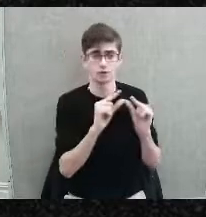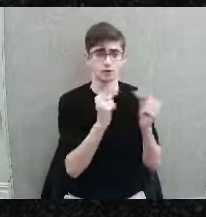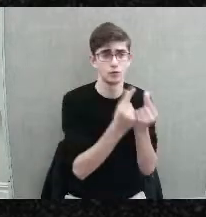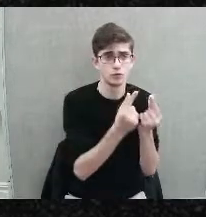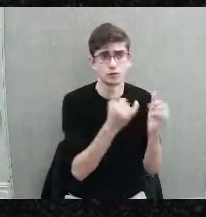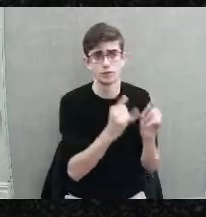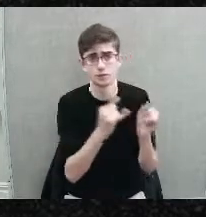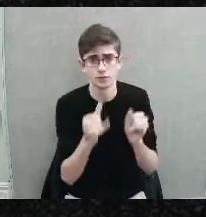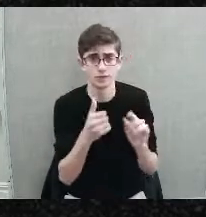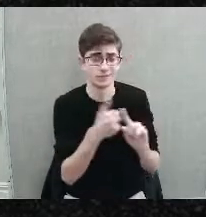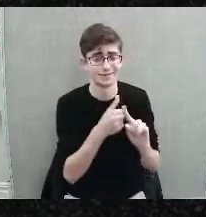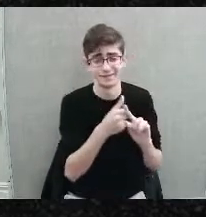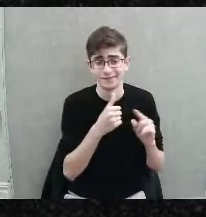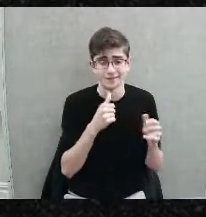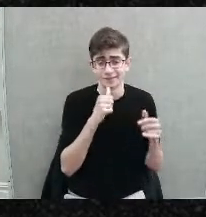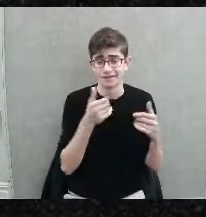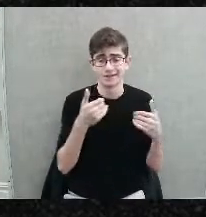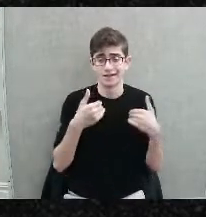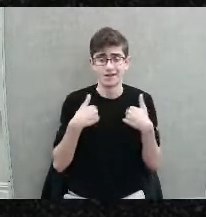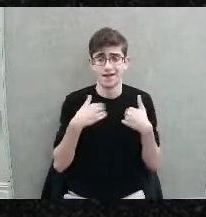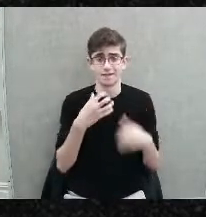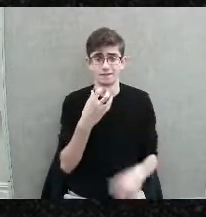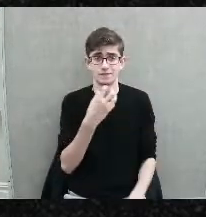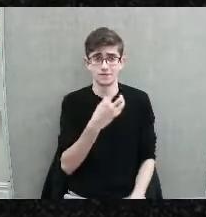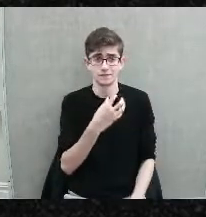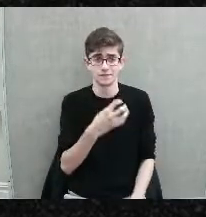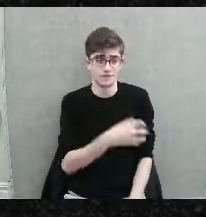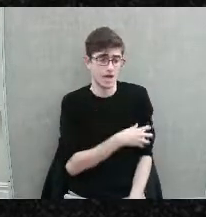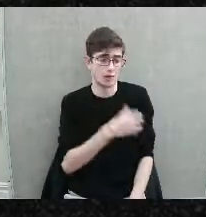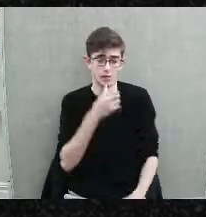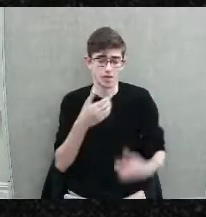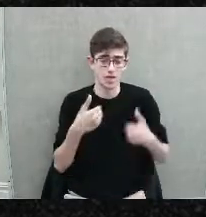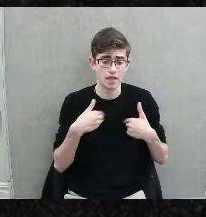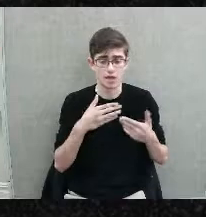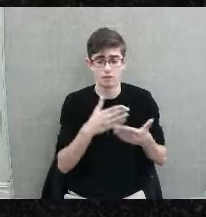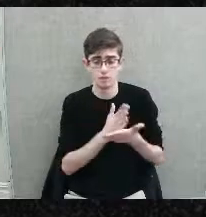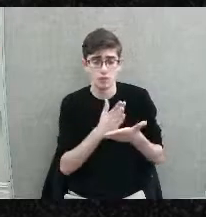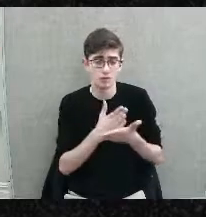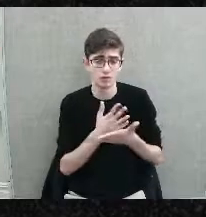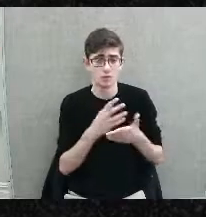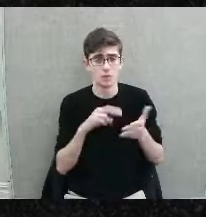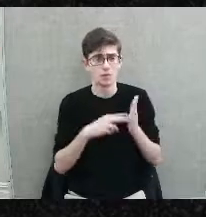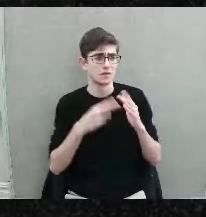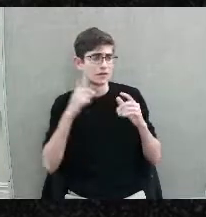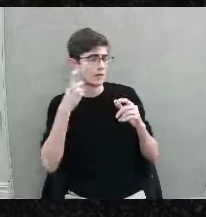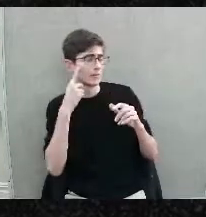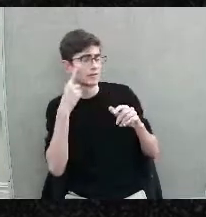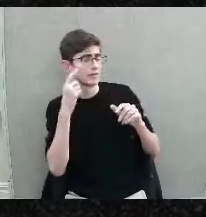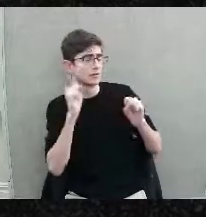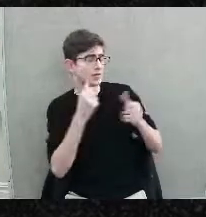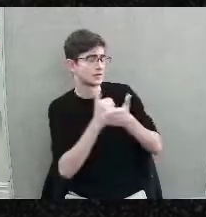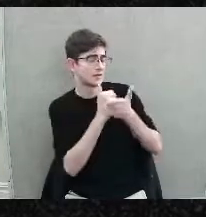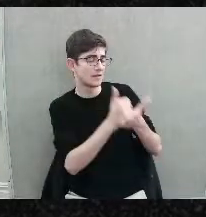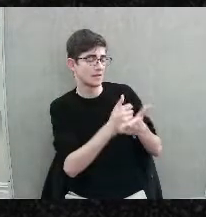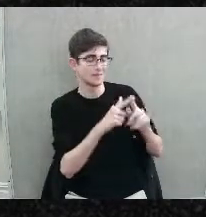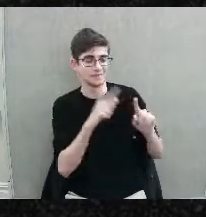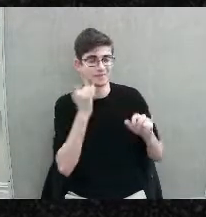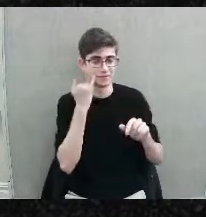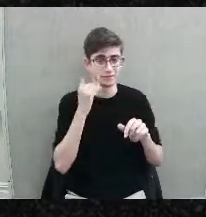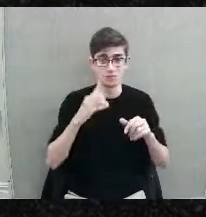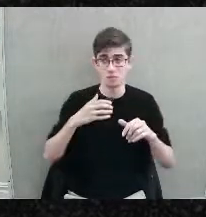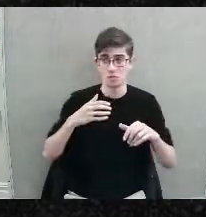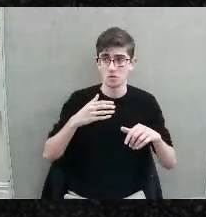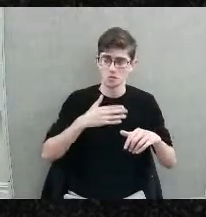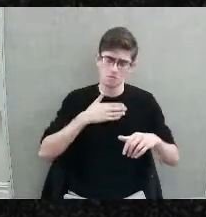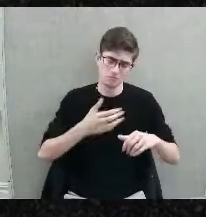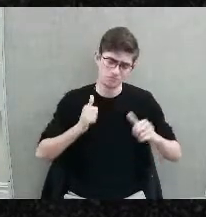individual who doesn't, powerless. So that is a paradox and even a double binding, because it makes people